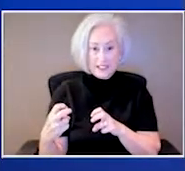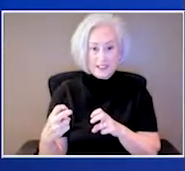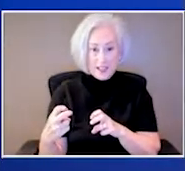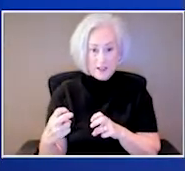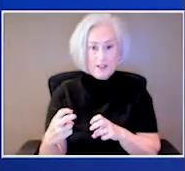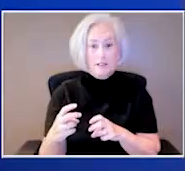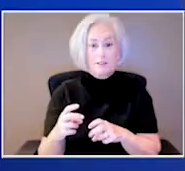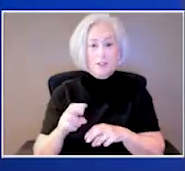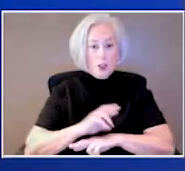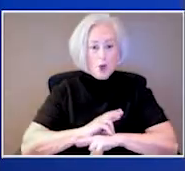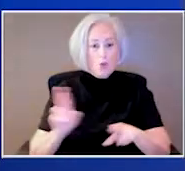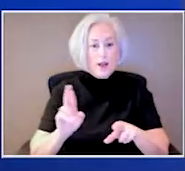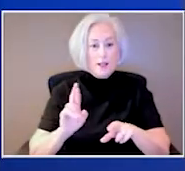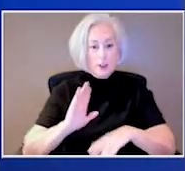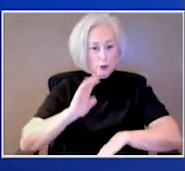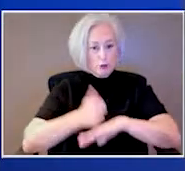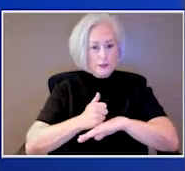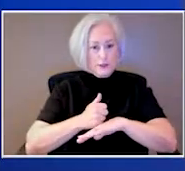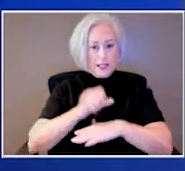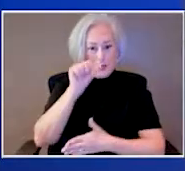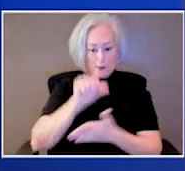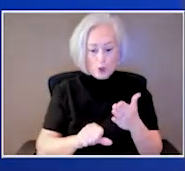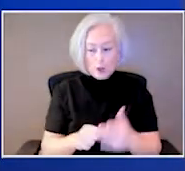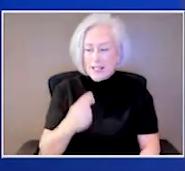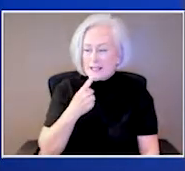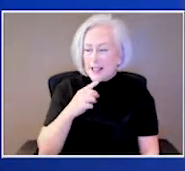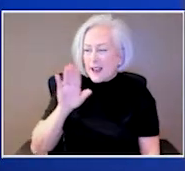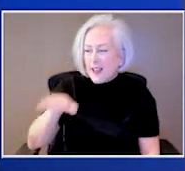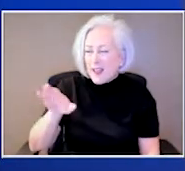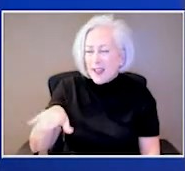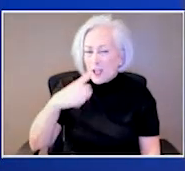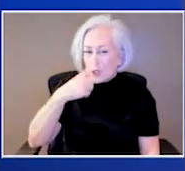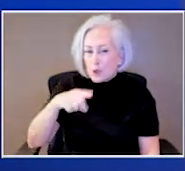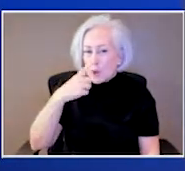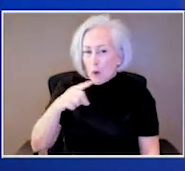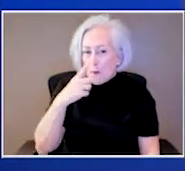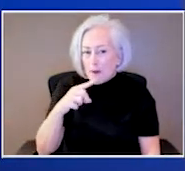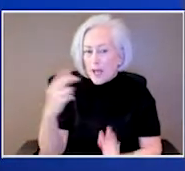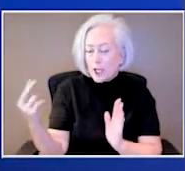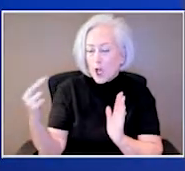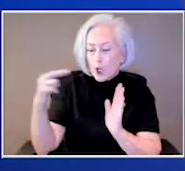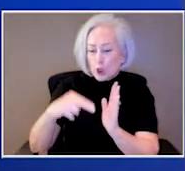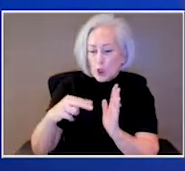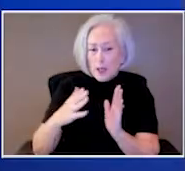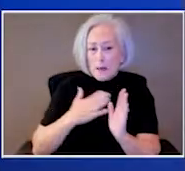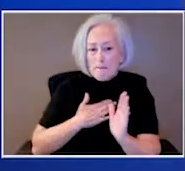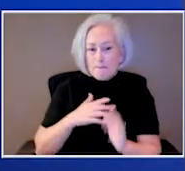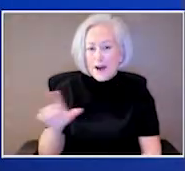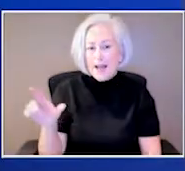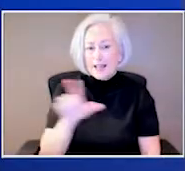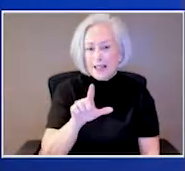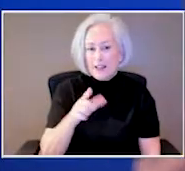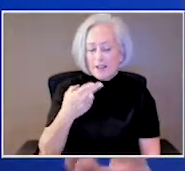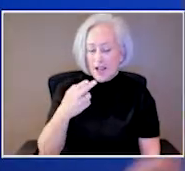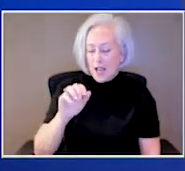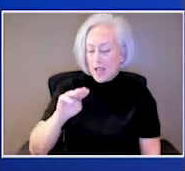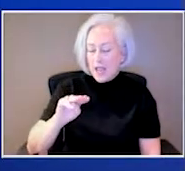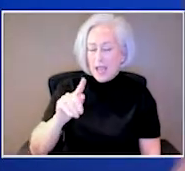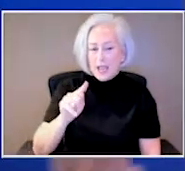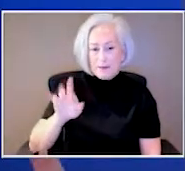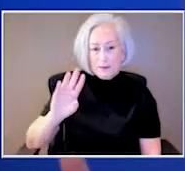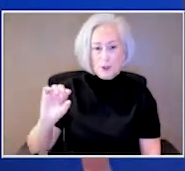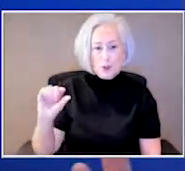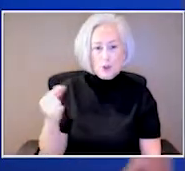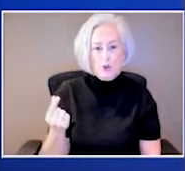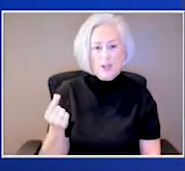the surgery. And I said, hey, would you mind taking a look at my left hamstring? And we had known each other